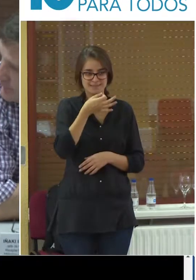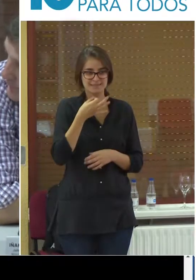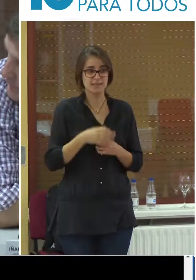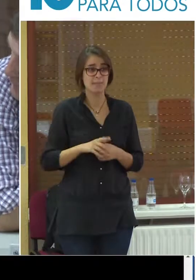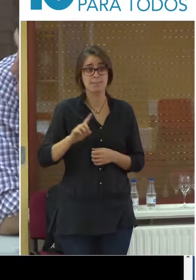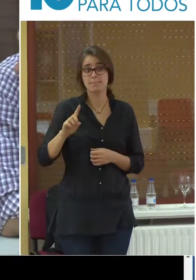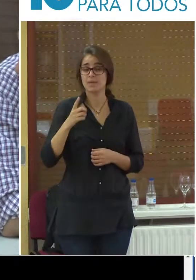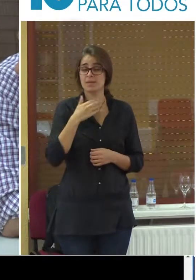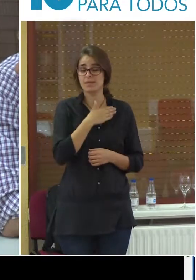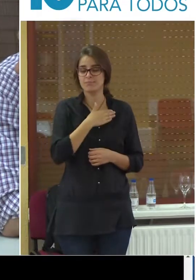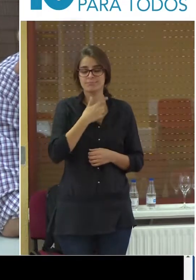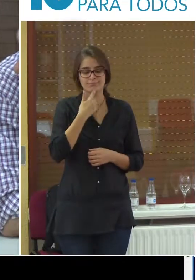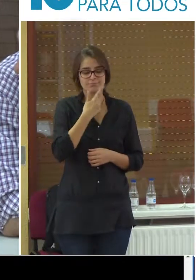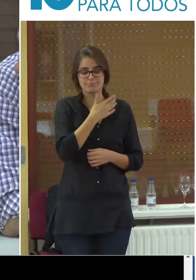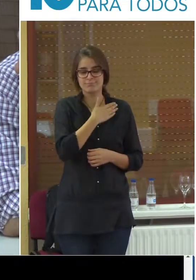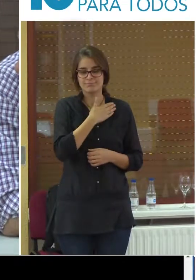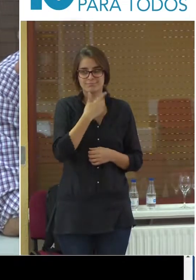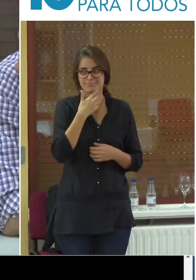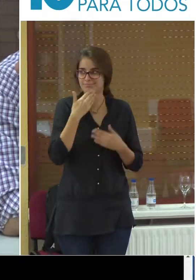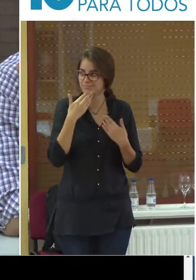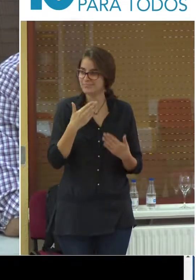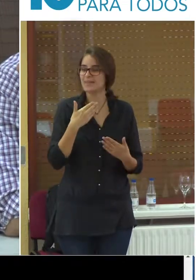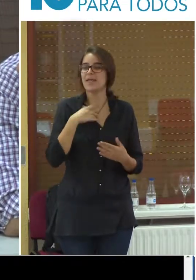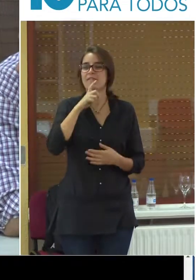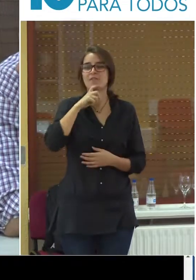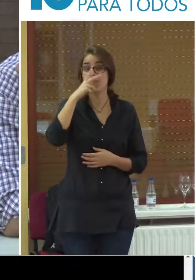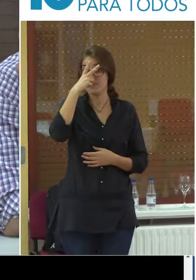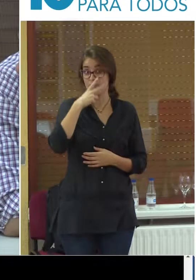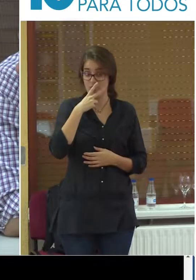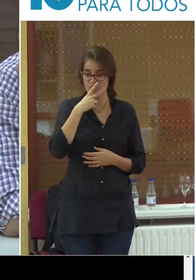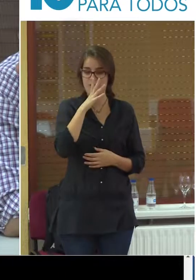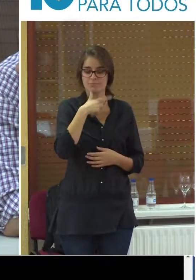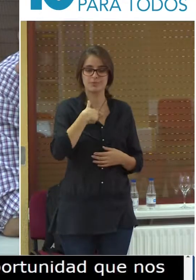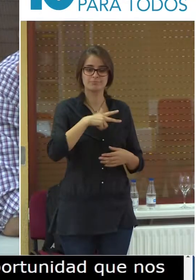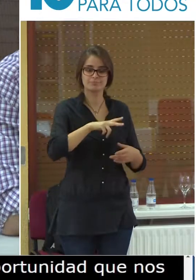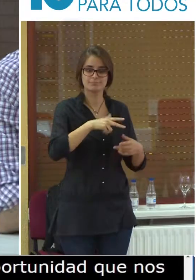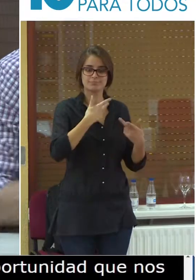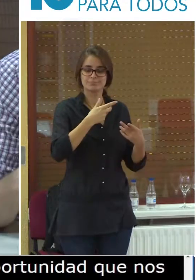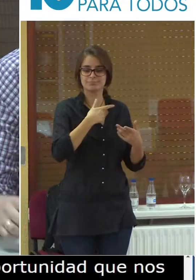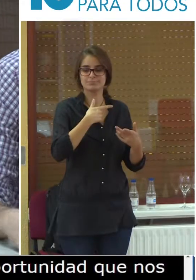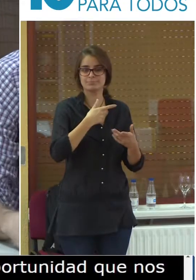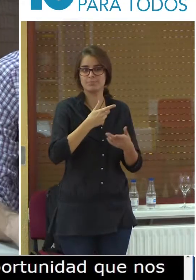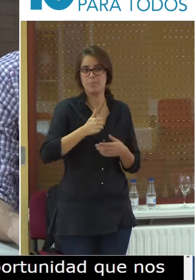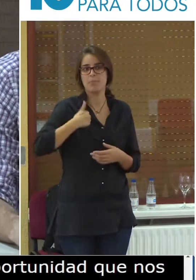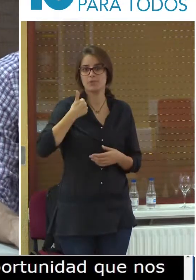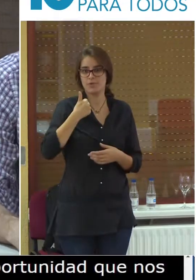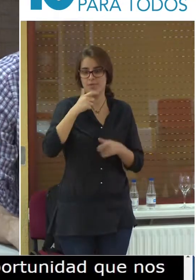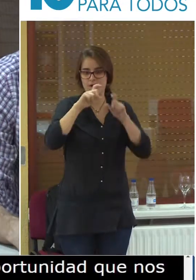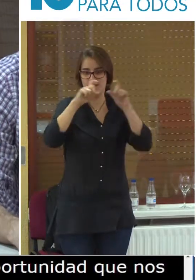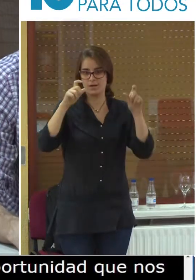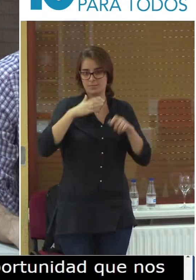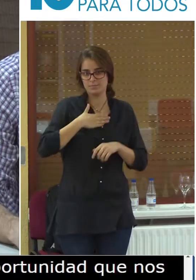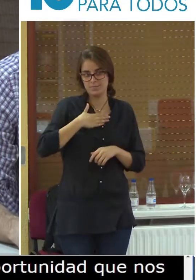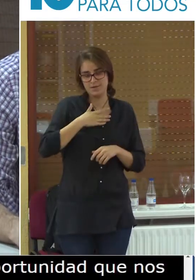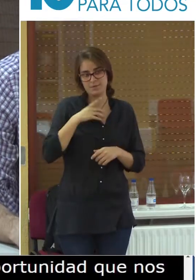First of all, I'd like to thank the ONCE Foundation for giving me this opportunity to be here today at